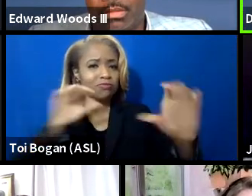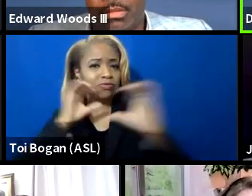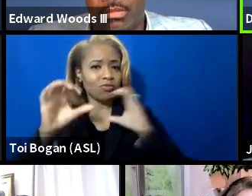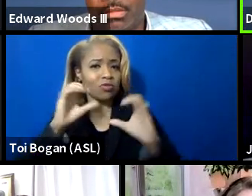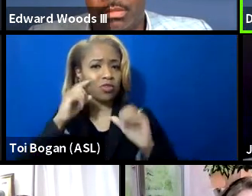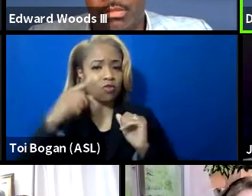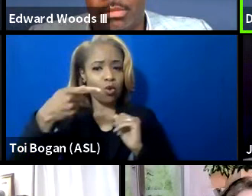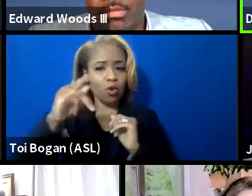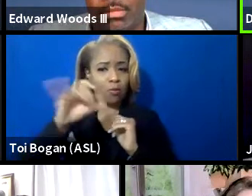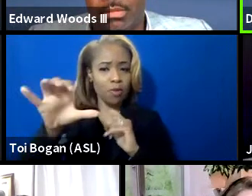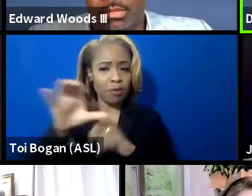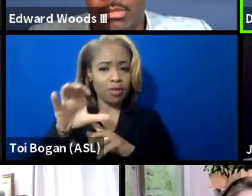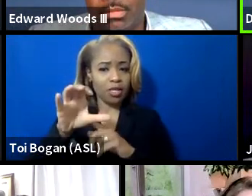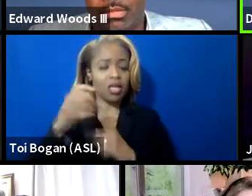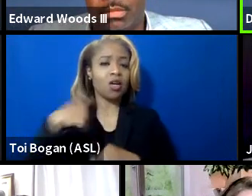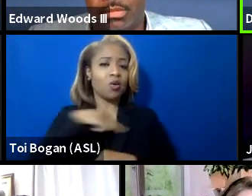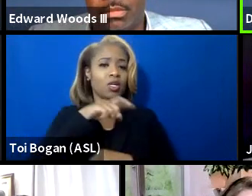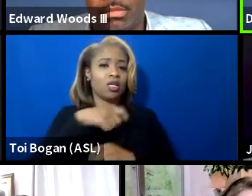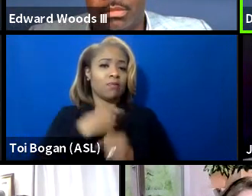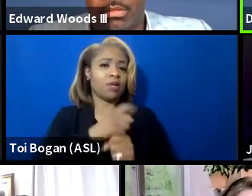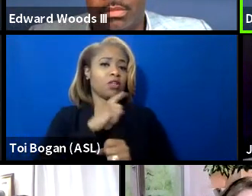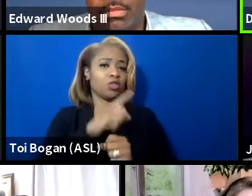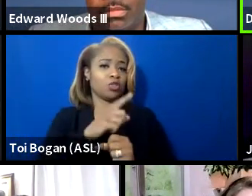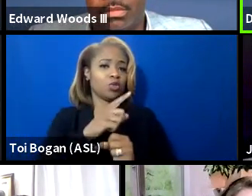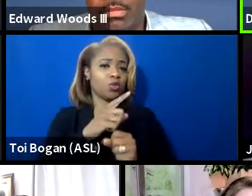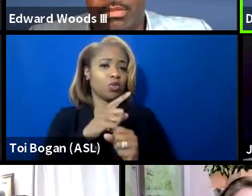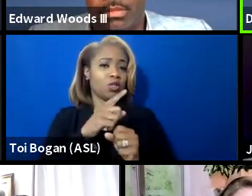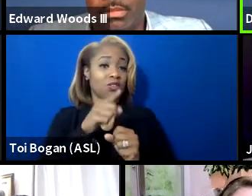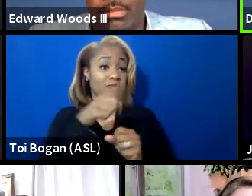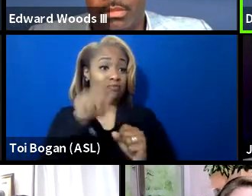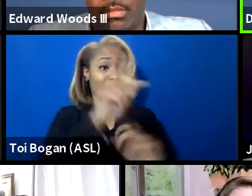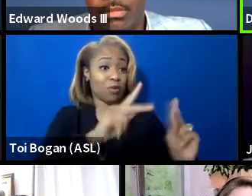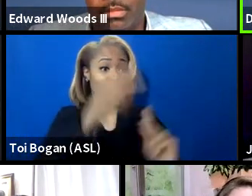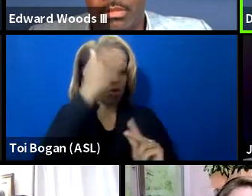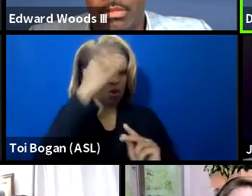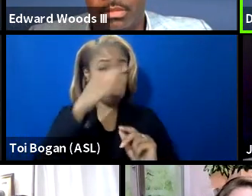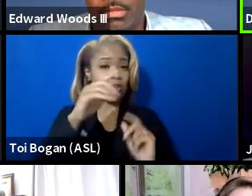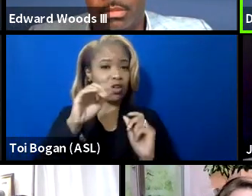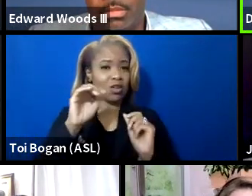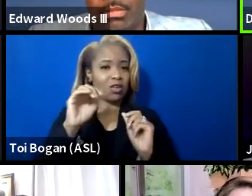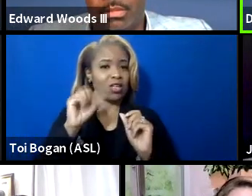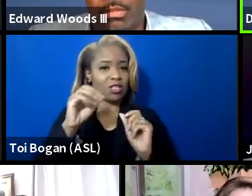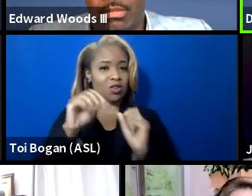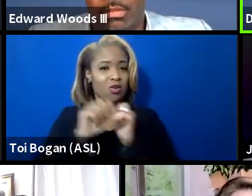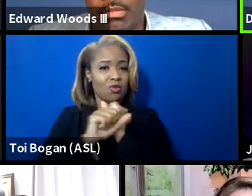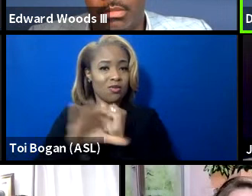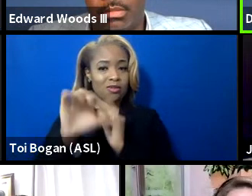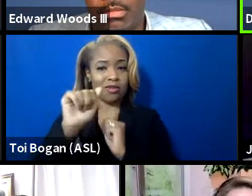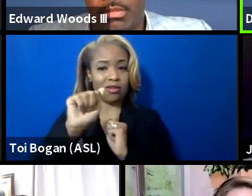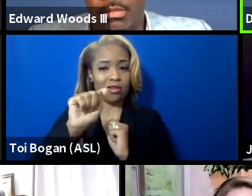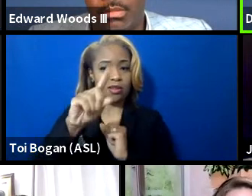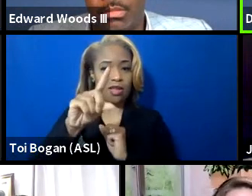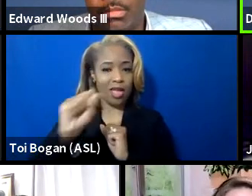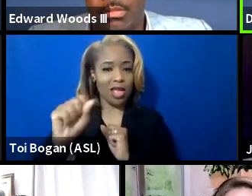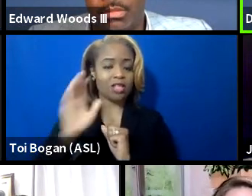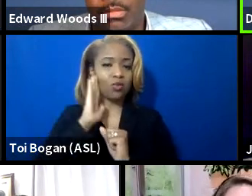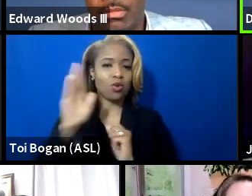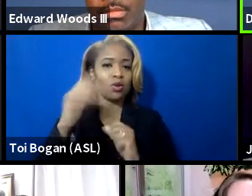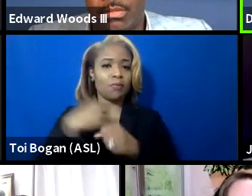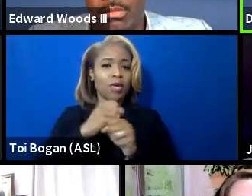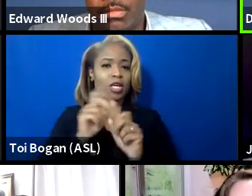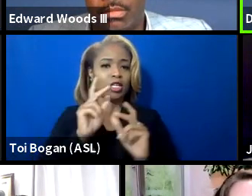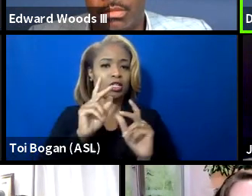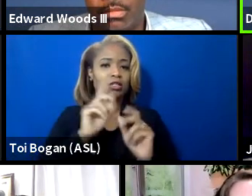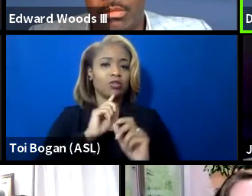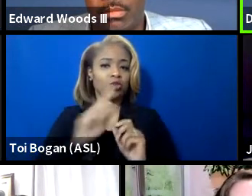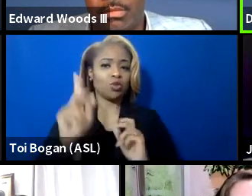public. And we need to make sure that the public does know about it, because these advertisements are going to make sure that people in those areas are going to be